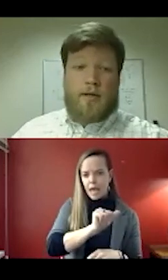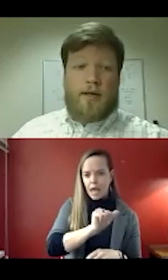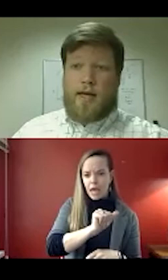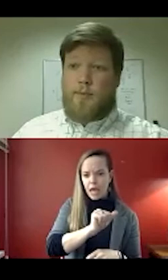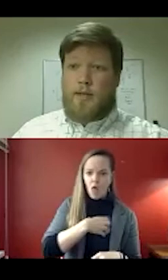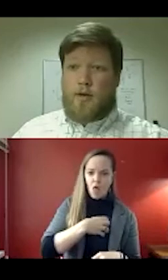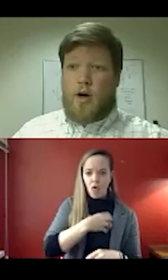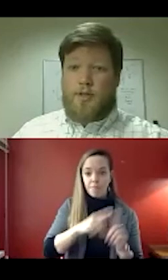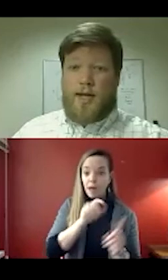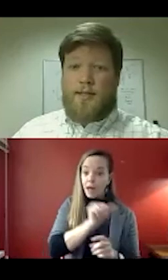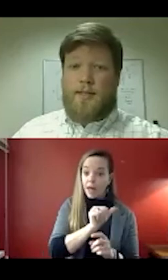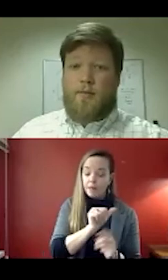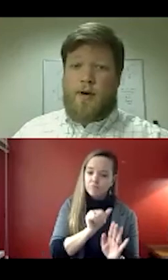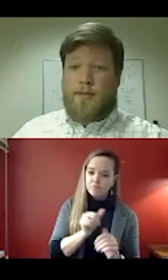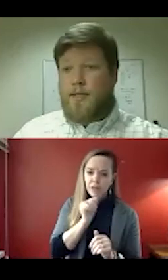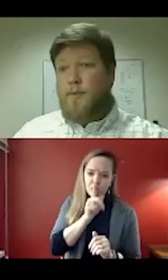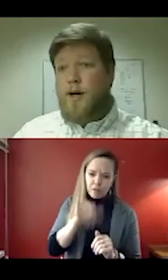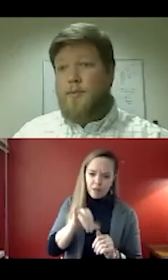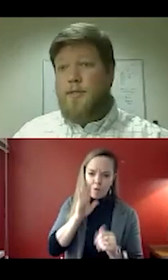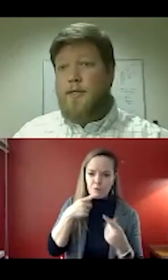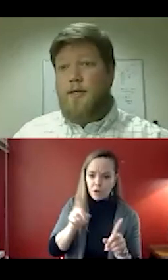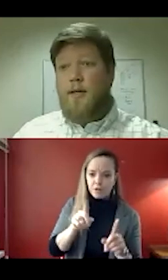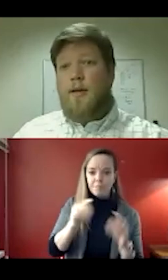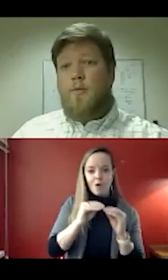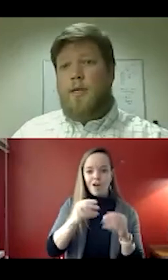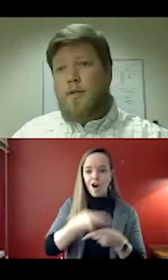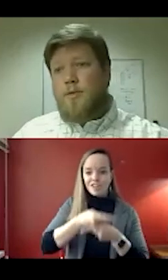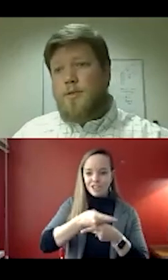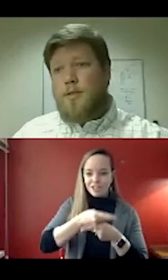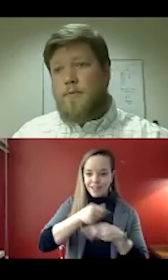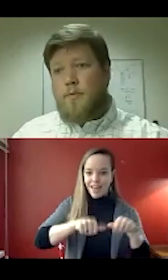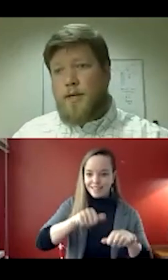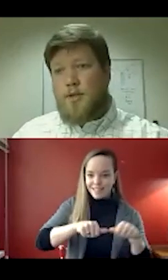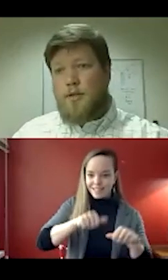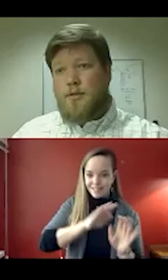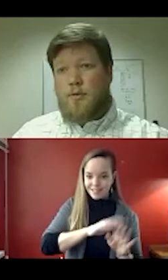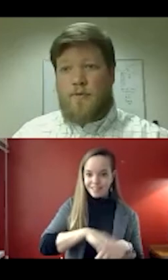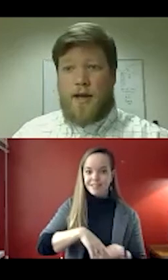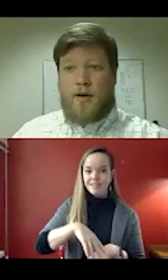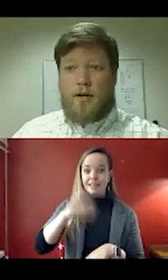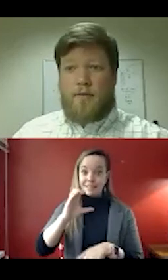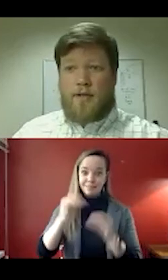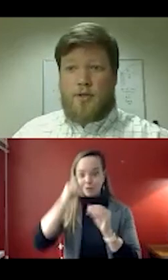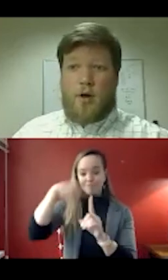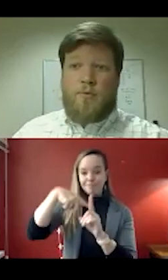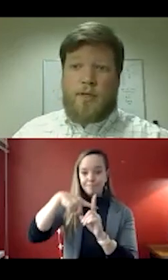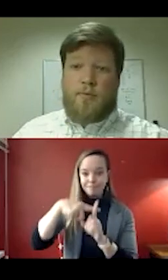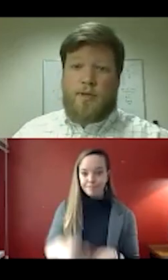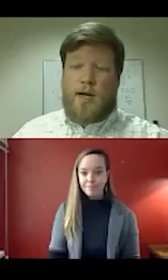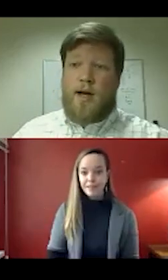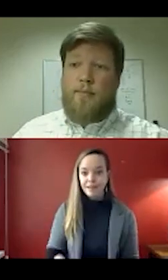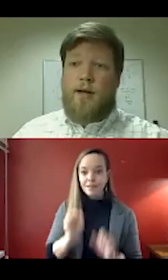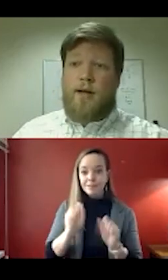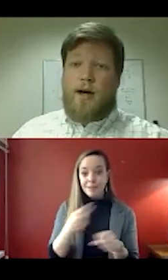work. A is being cautious and hesitant, whereas C is being optimistic. We can use this information to refine our intervention, hopefully in